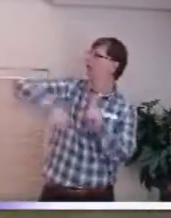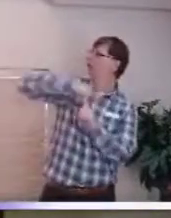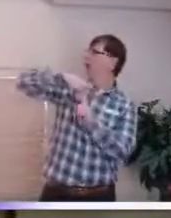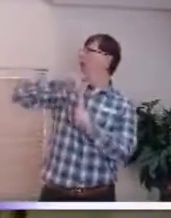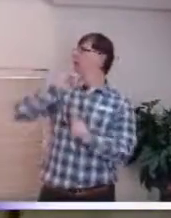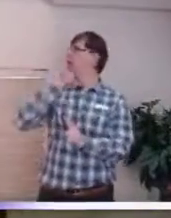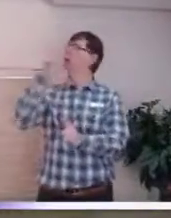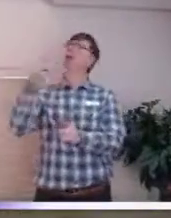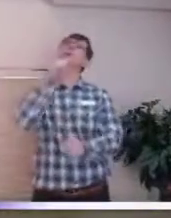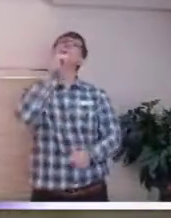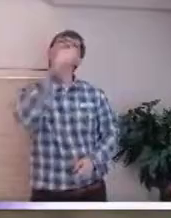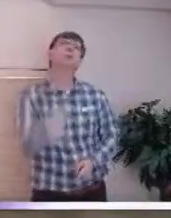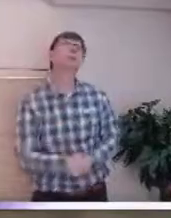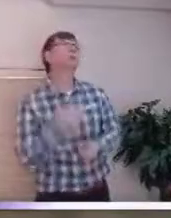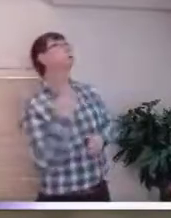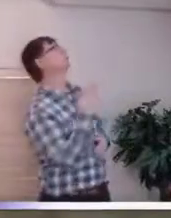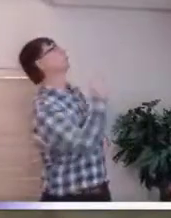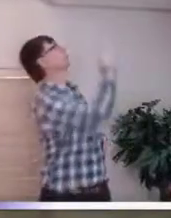how good is God?